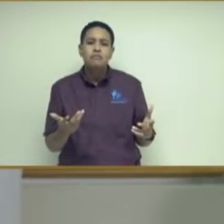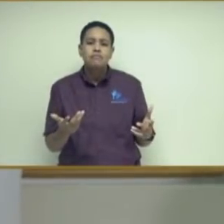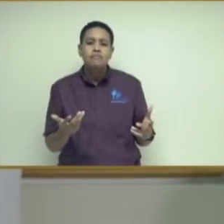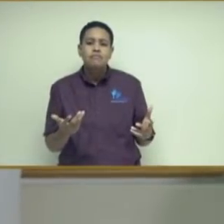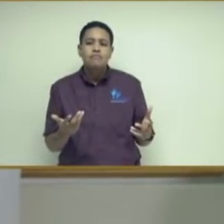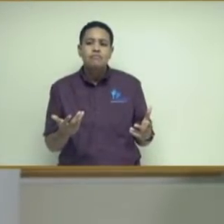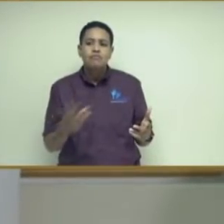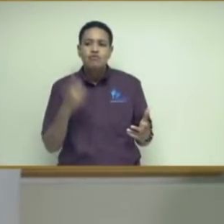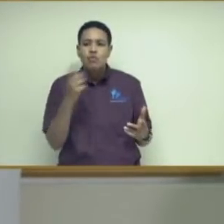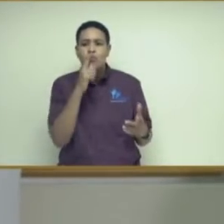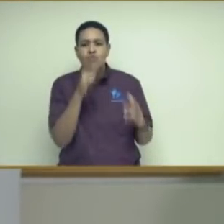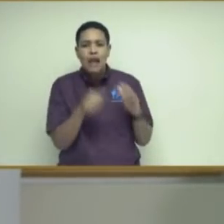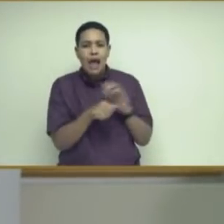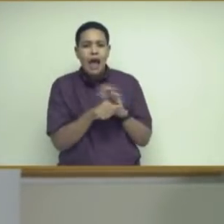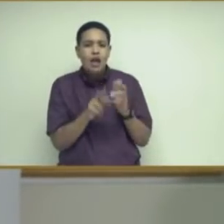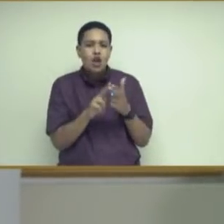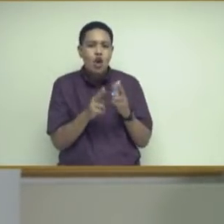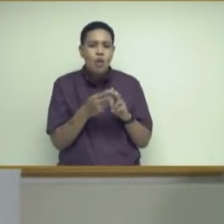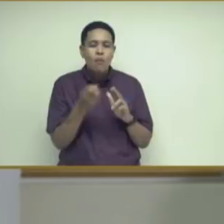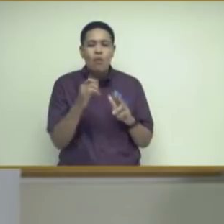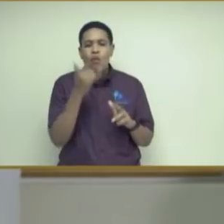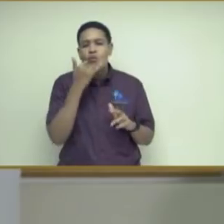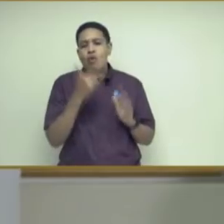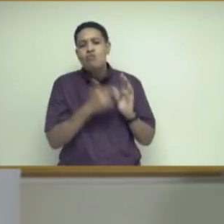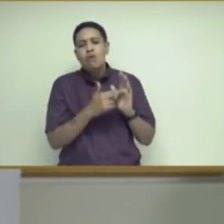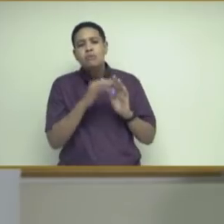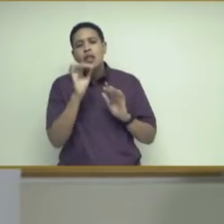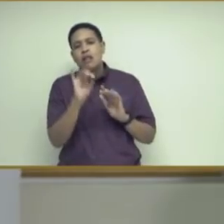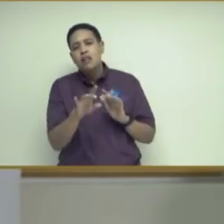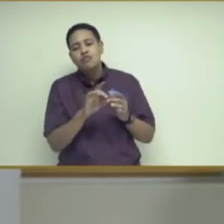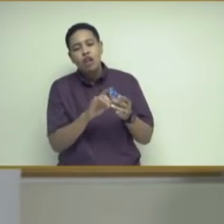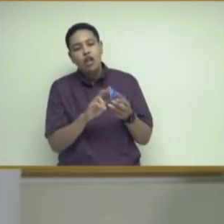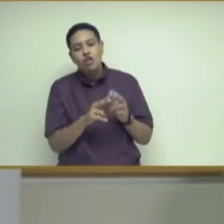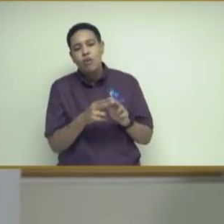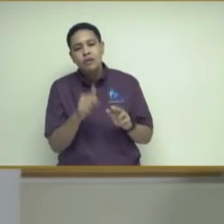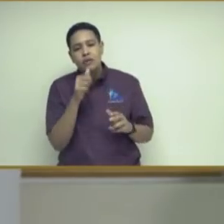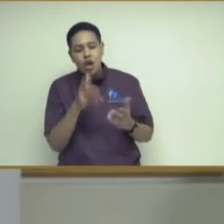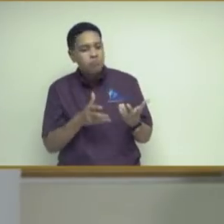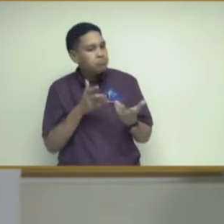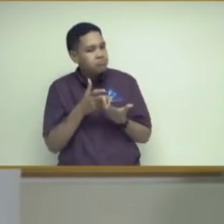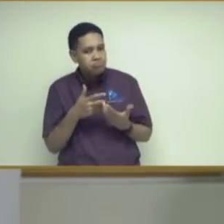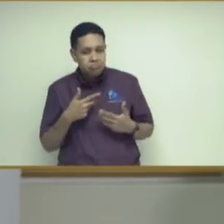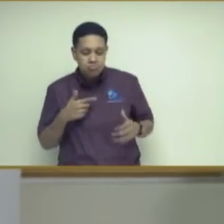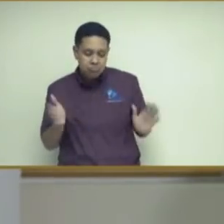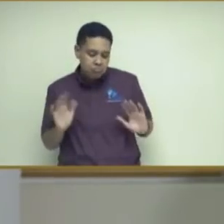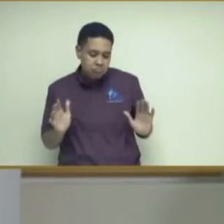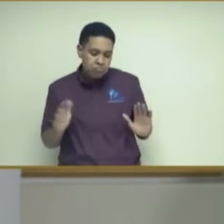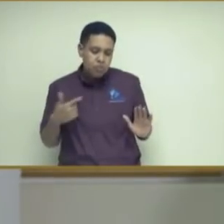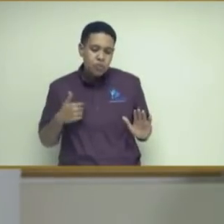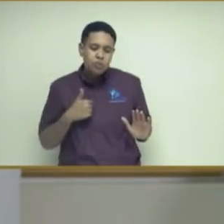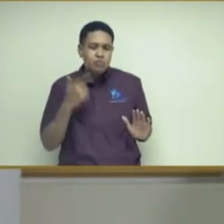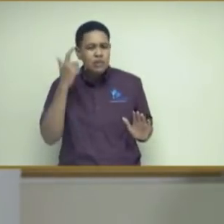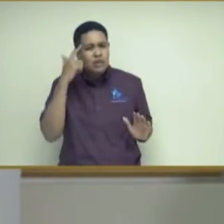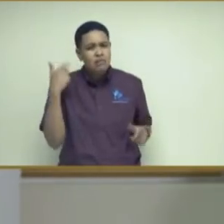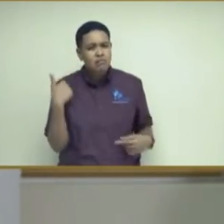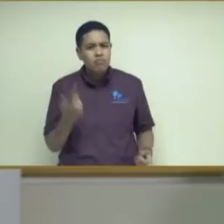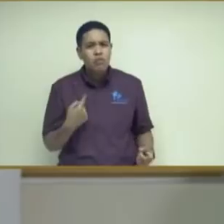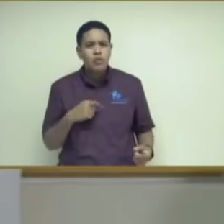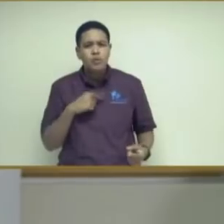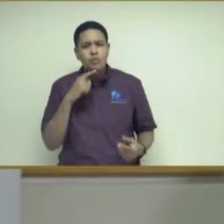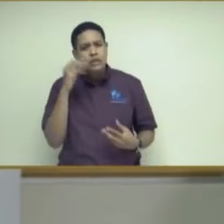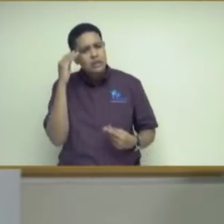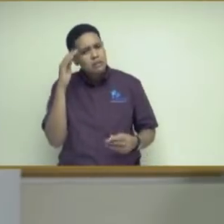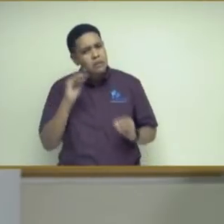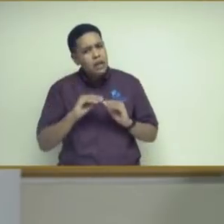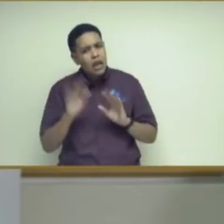somehow hiding the numbers or misrepresenting the numbers, because that certainly would not suit us. I think we have been very